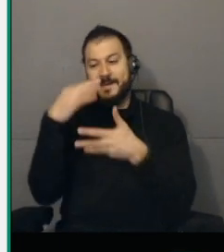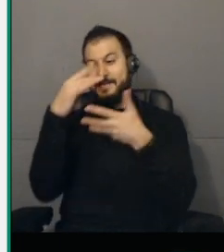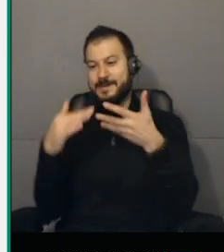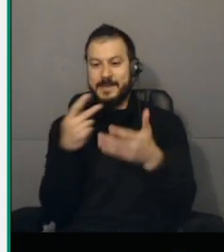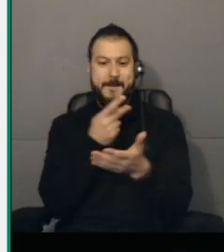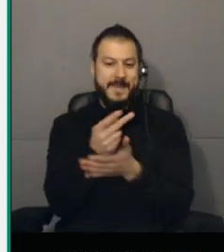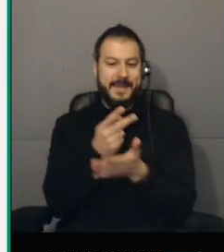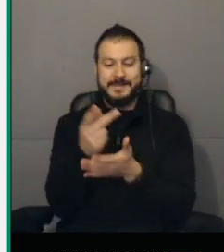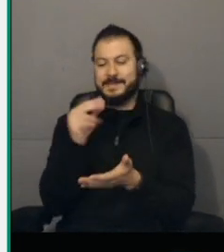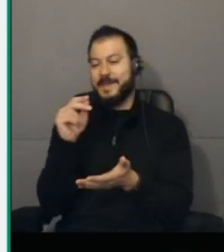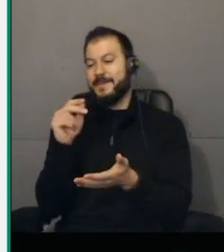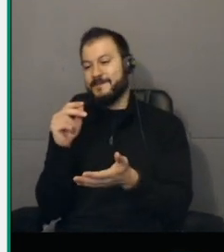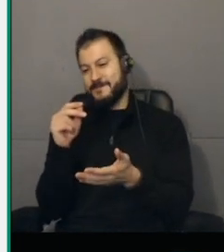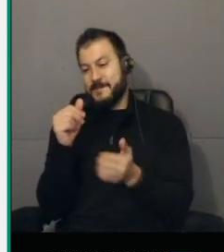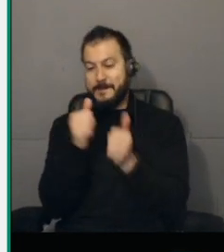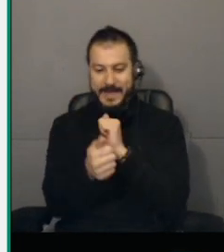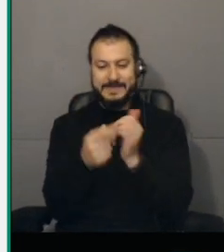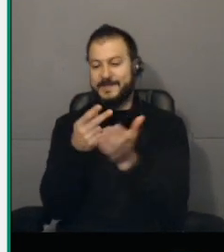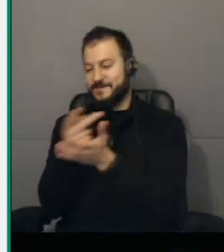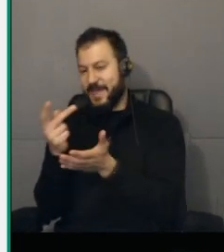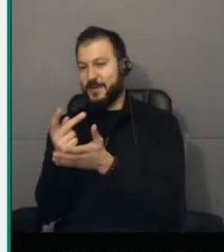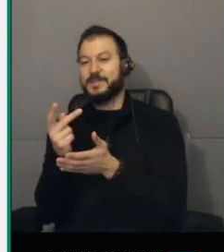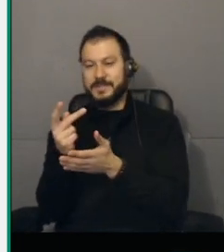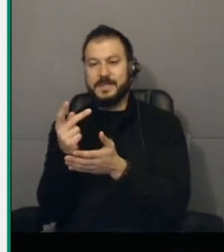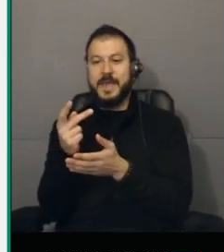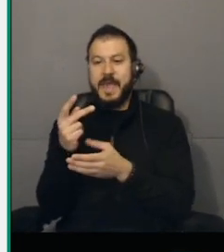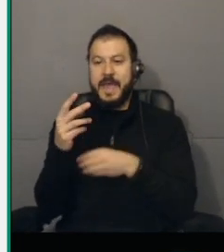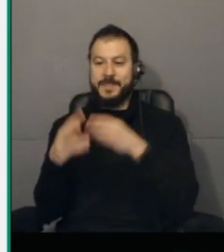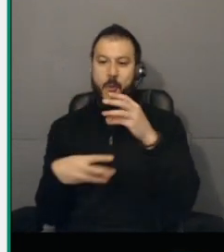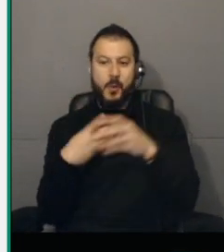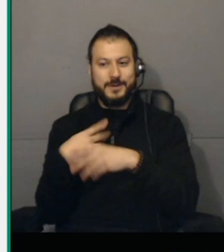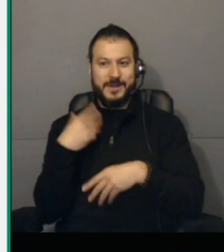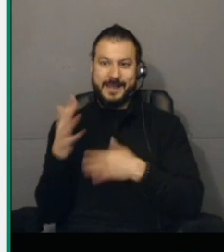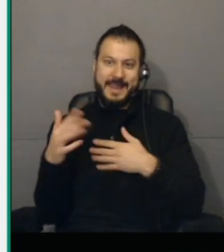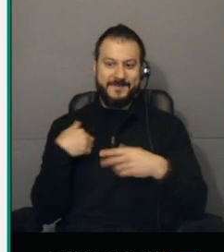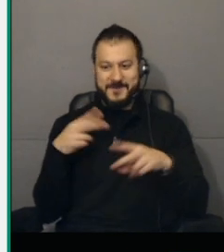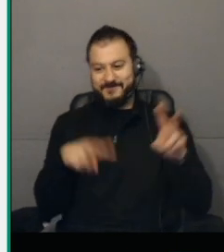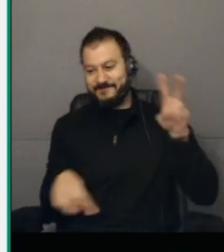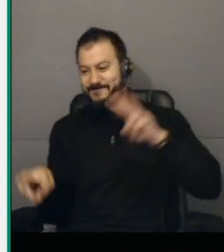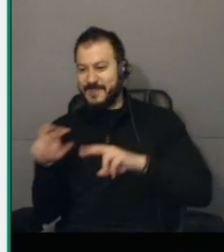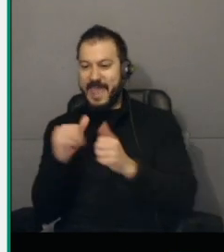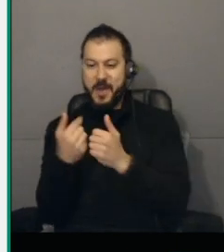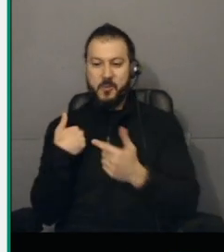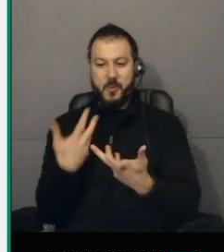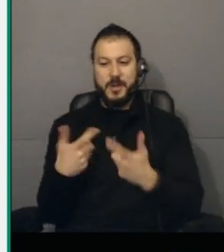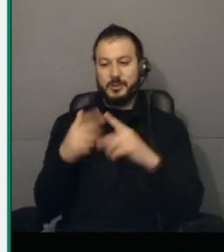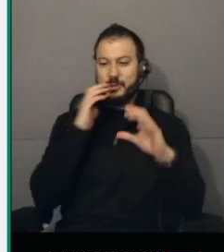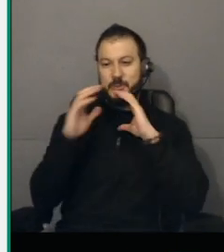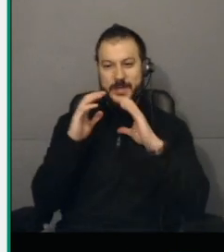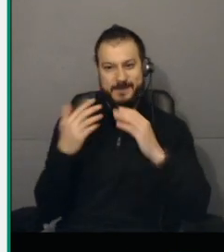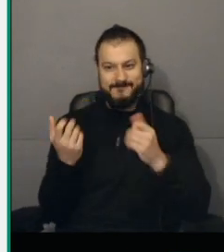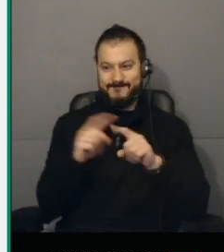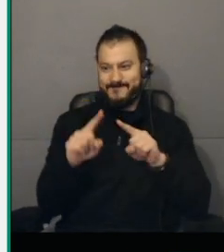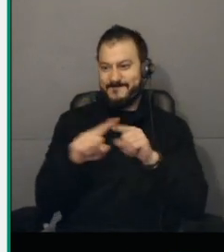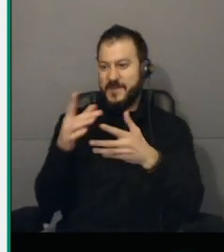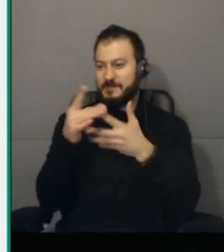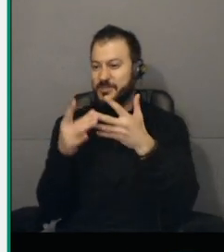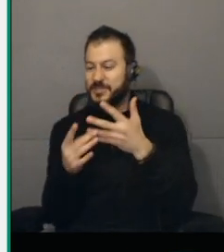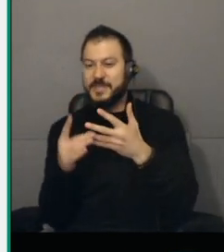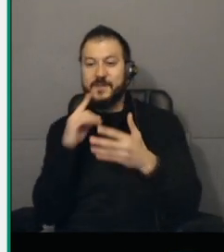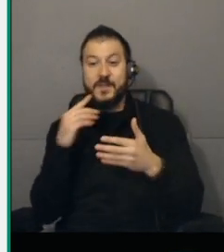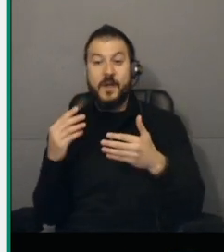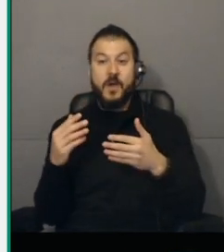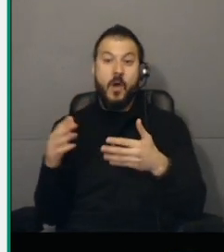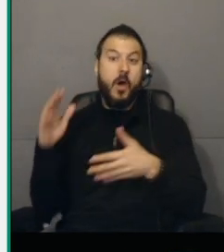of passes and failures stored in a database, and the world is kind of our oyster for how it comes to communicating that data. For the ultimate